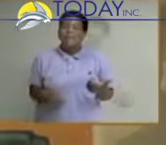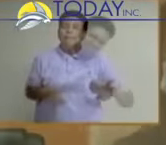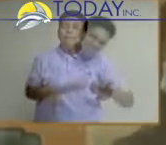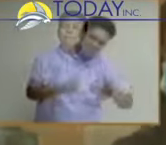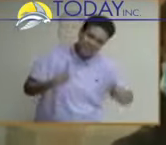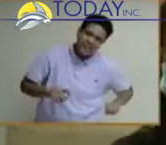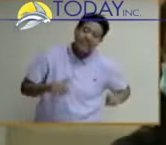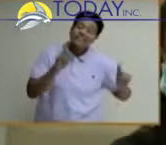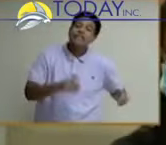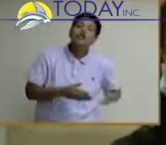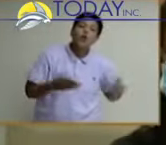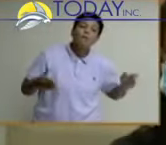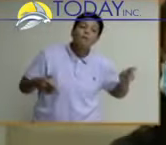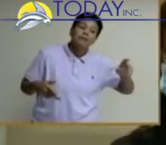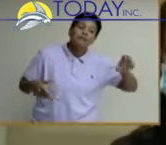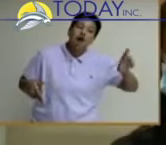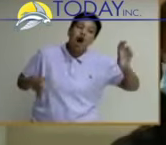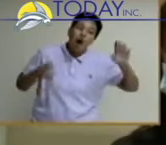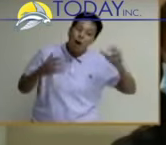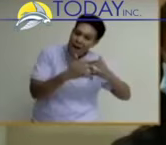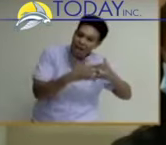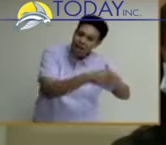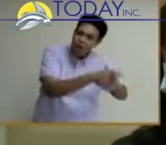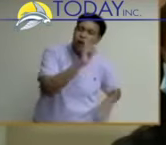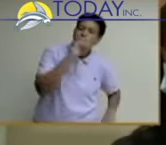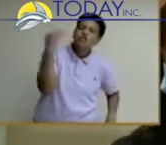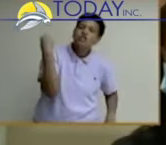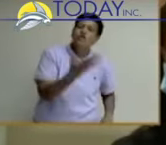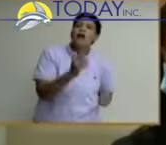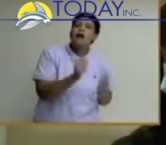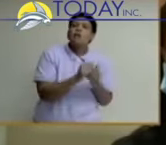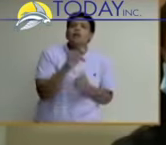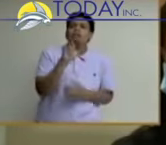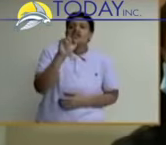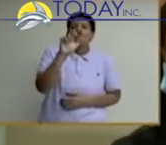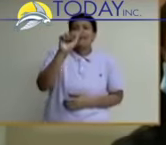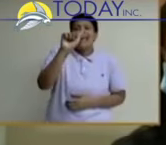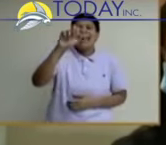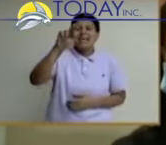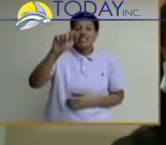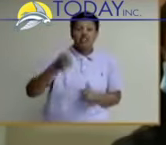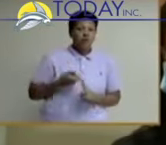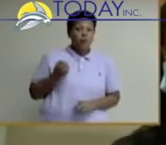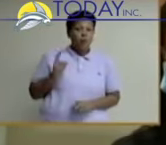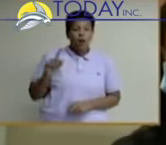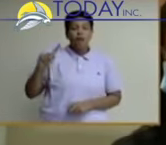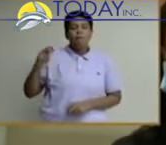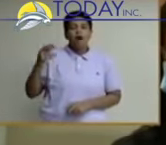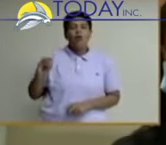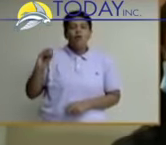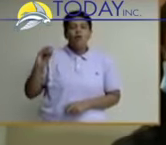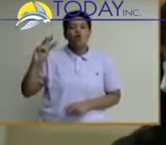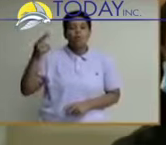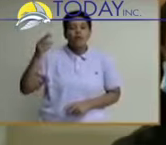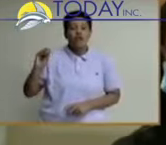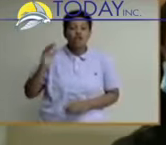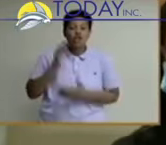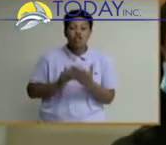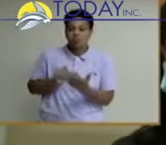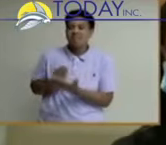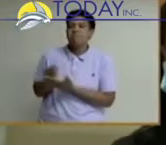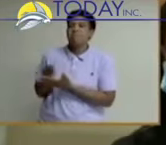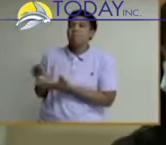Testing on the open PCR machine, where we are supplied with reagents through PAHO WHO and through some procurements on